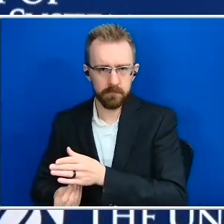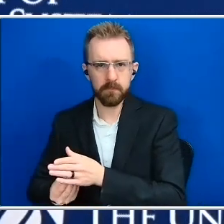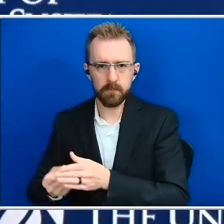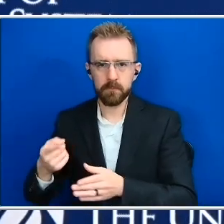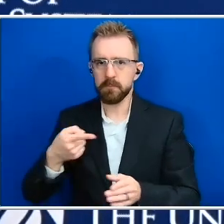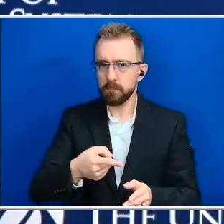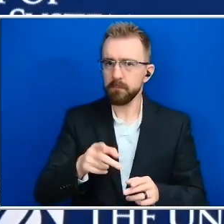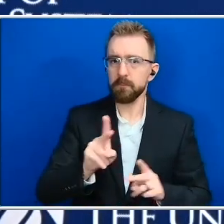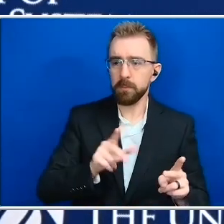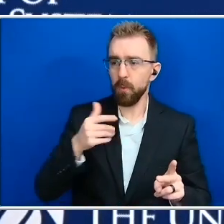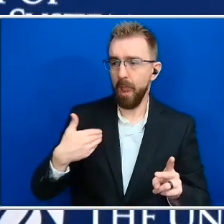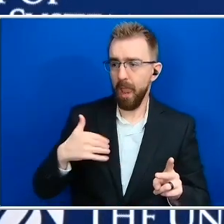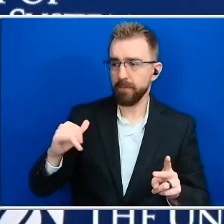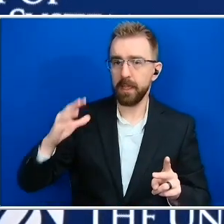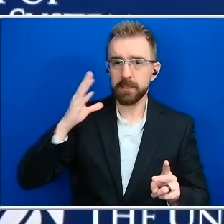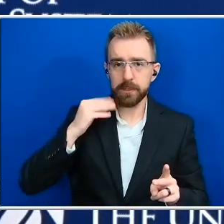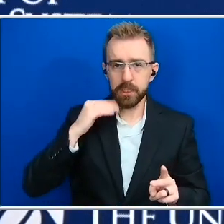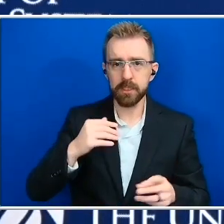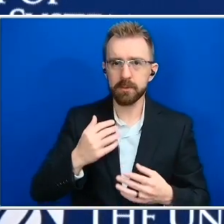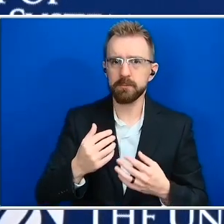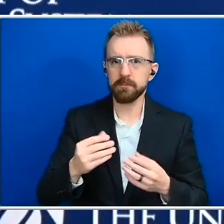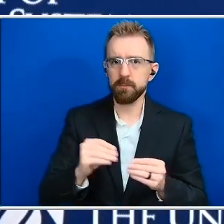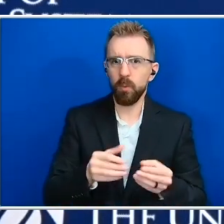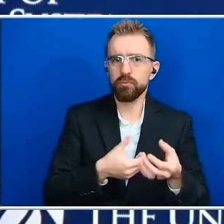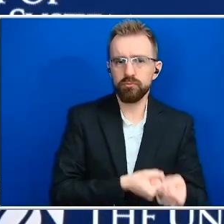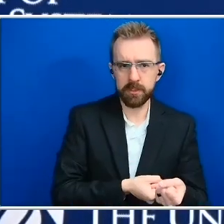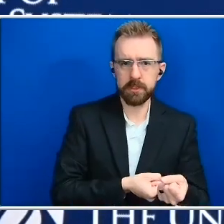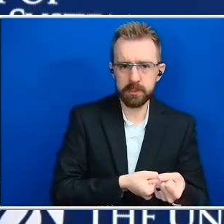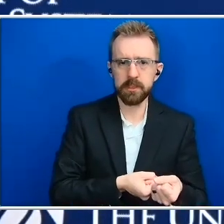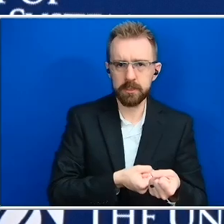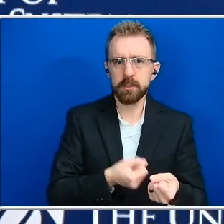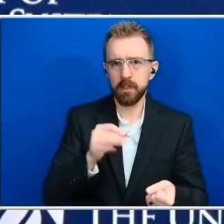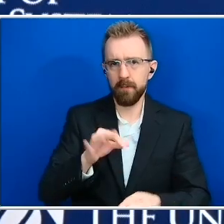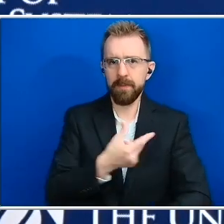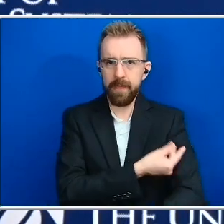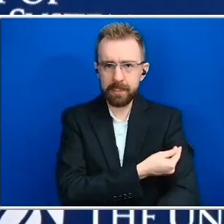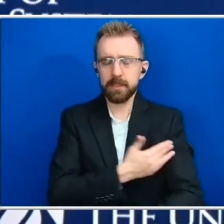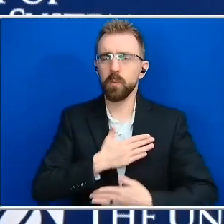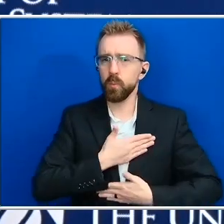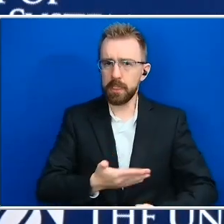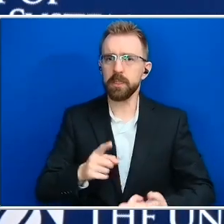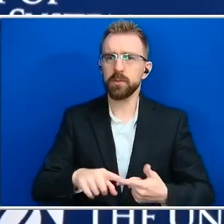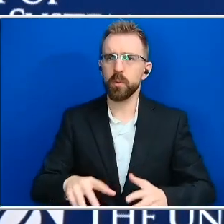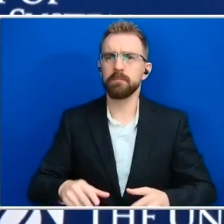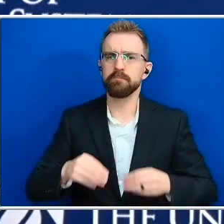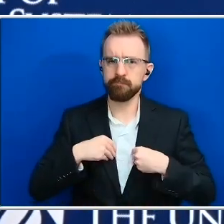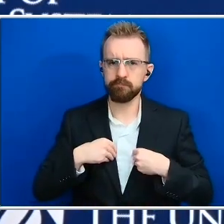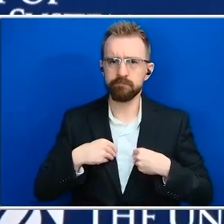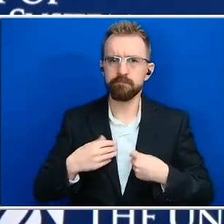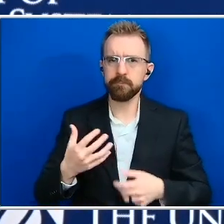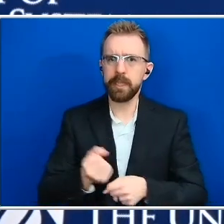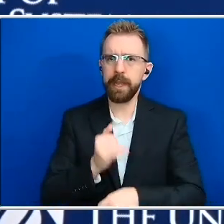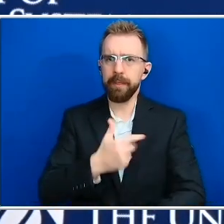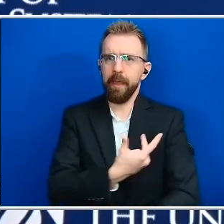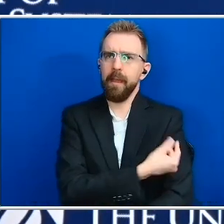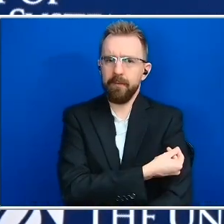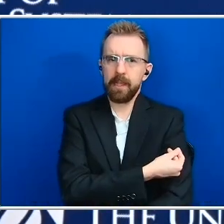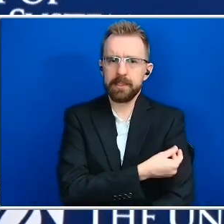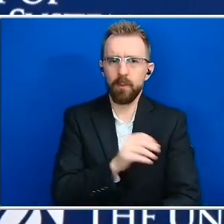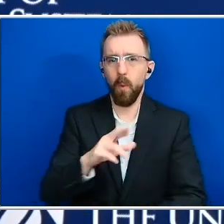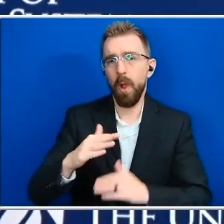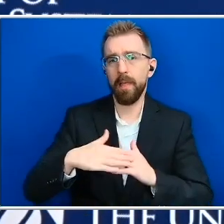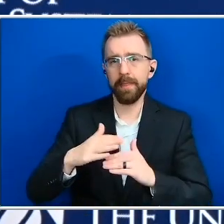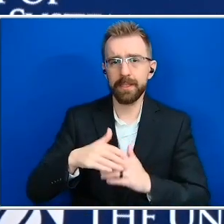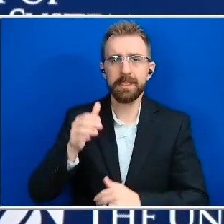people who had lost somebody to COVID-19 were more willing to accept getting the COVID vaccine, or at least listen to information